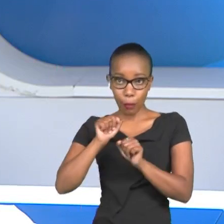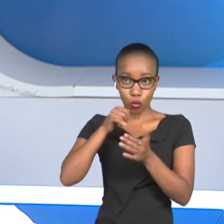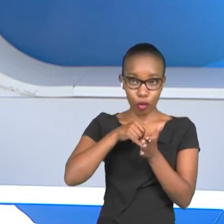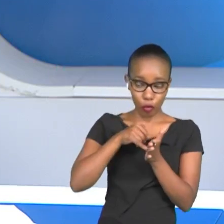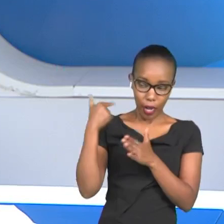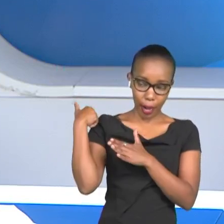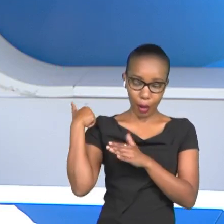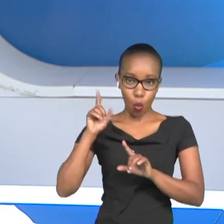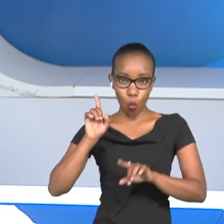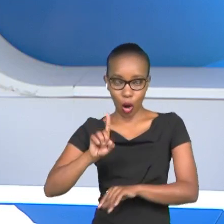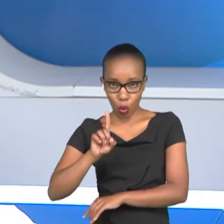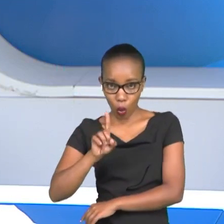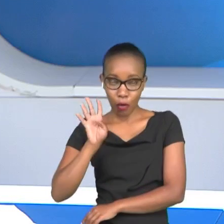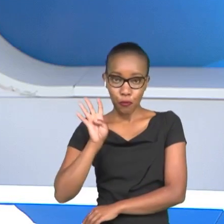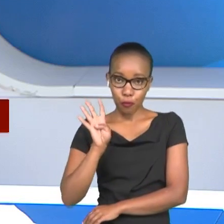SMS line